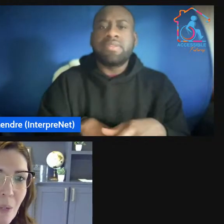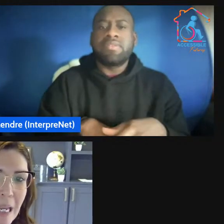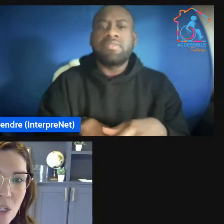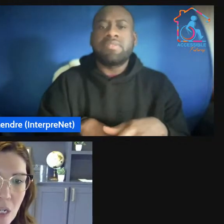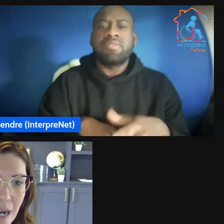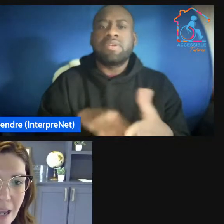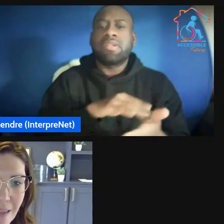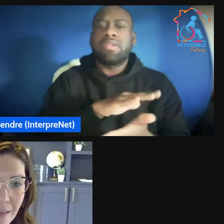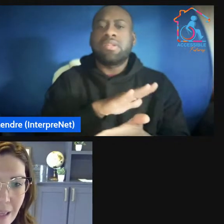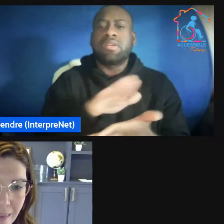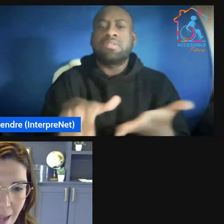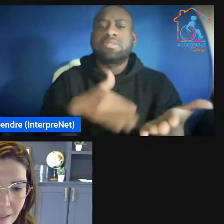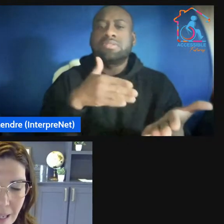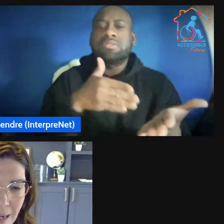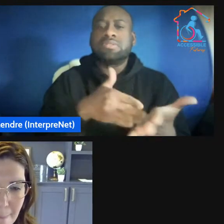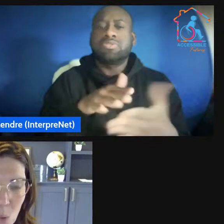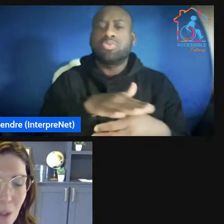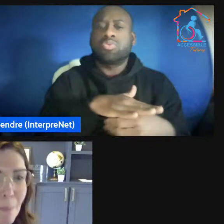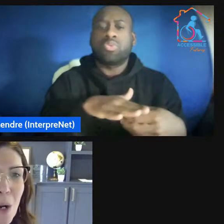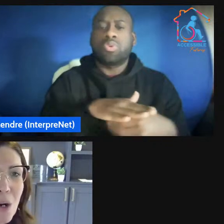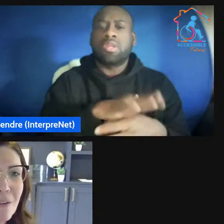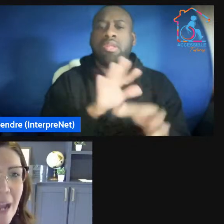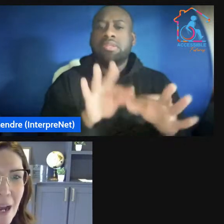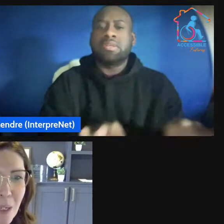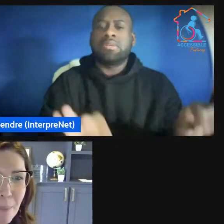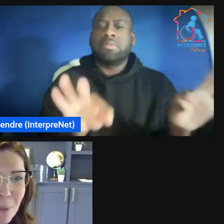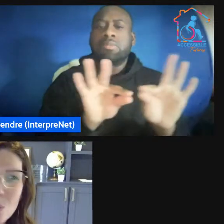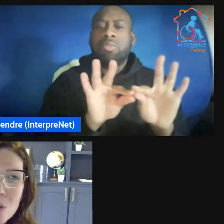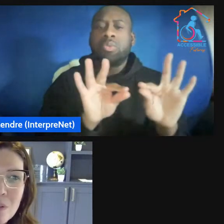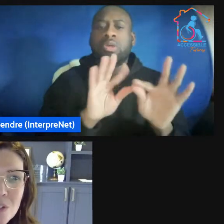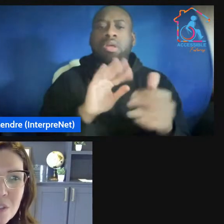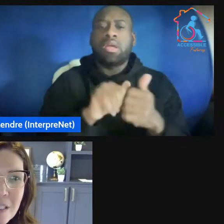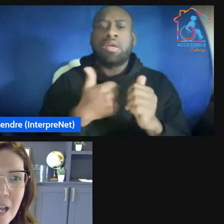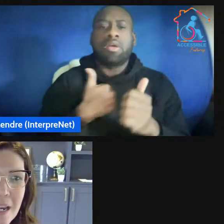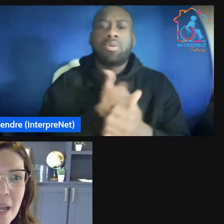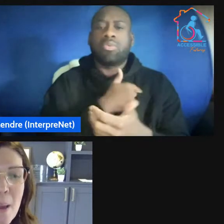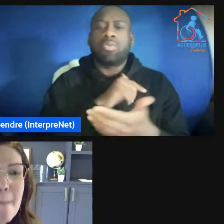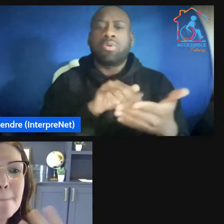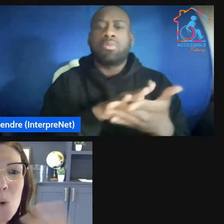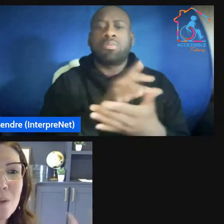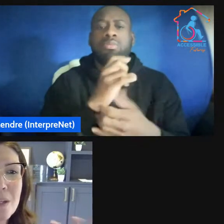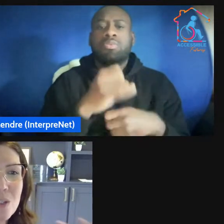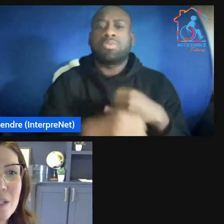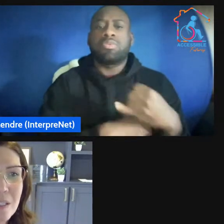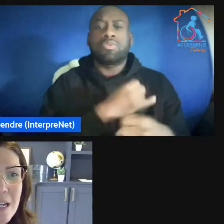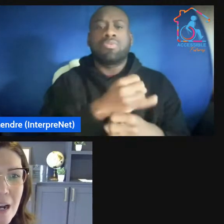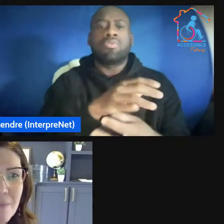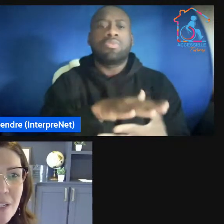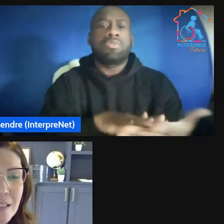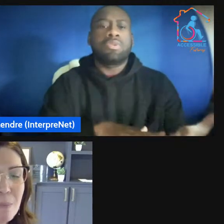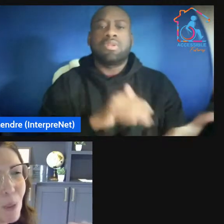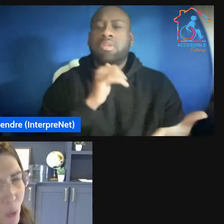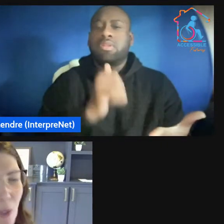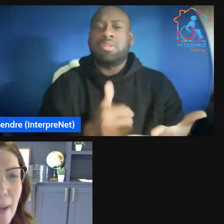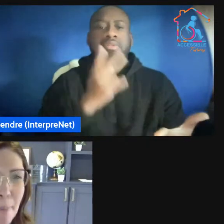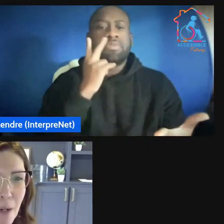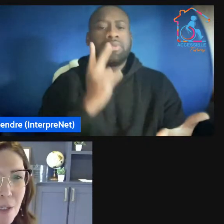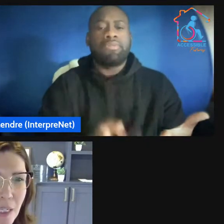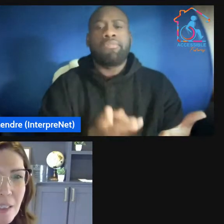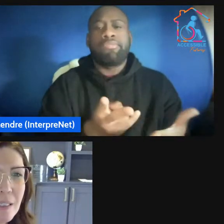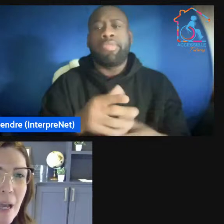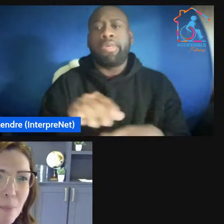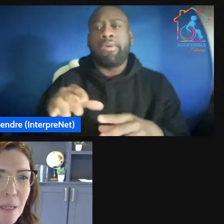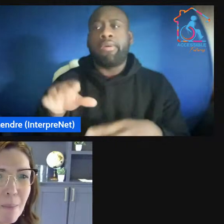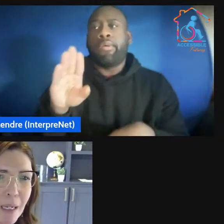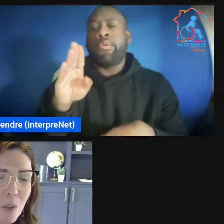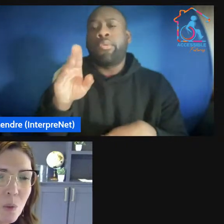central location. And I think that that's an important part of how we approach universal design, more than just the obvious put grab bars